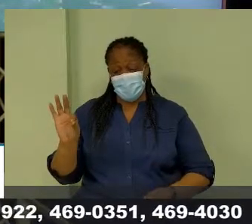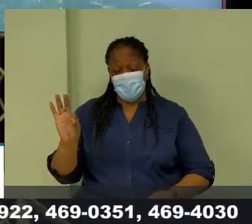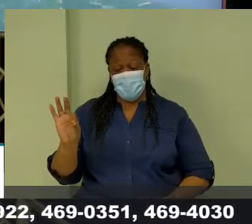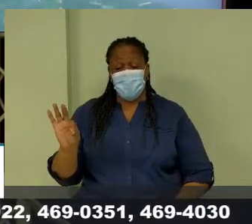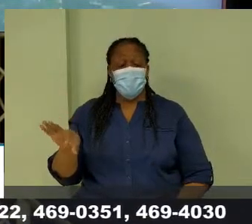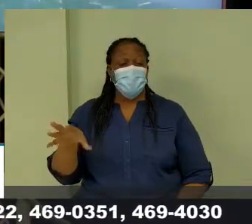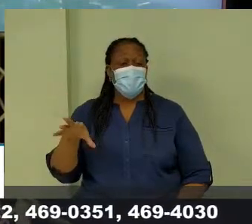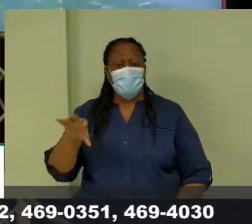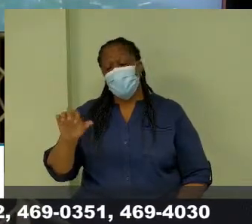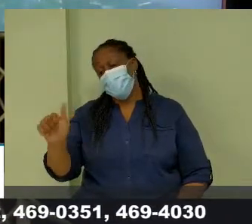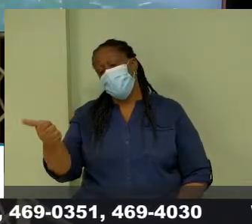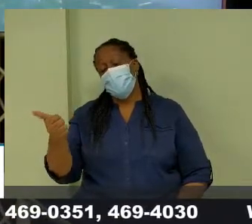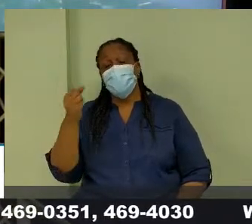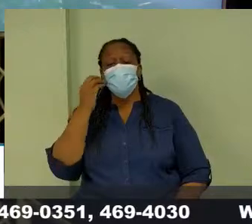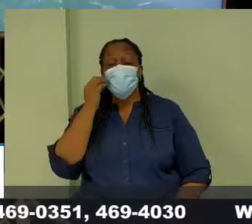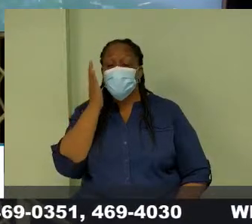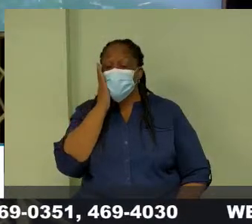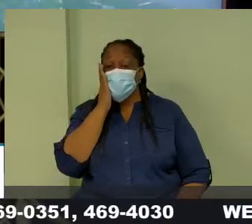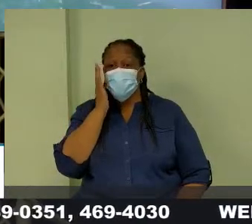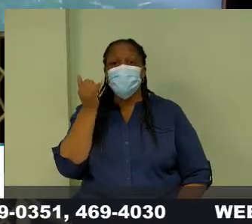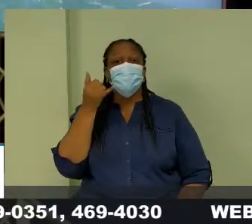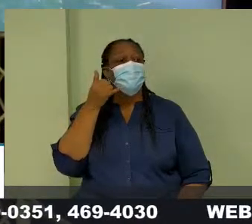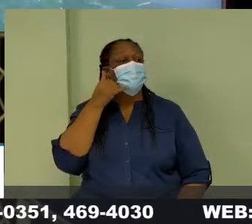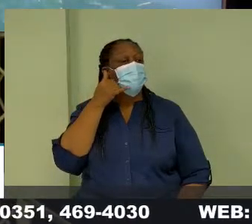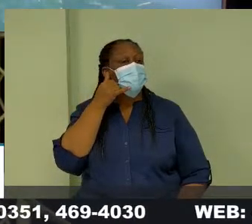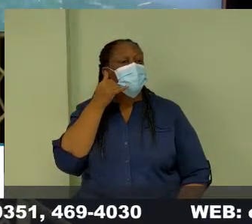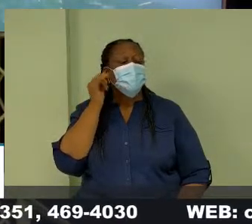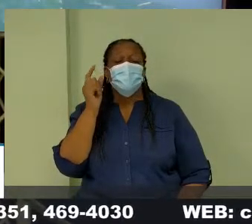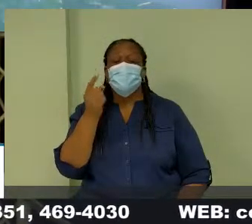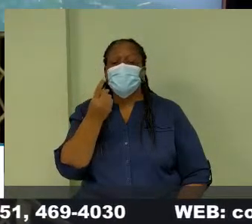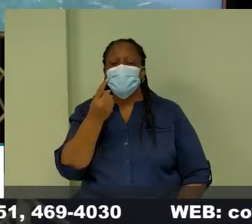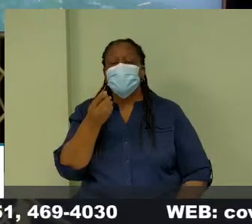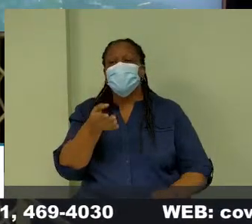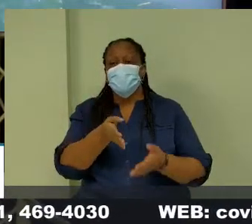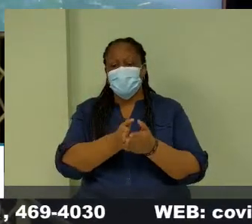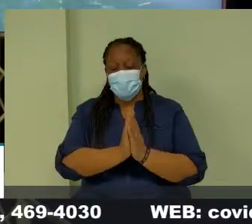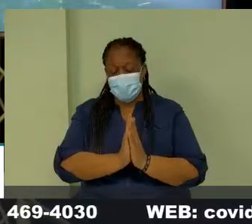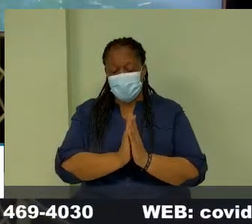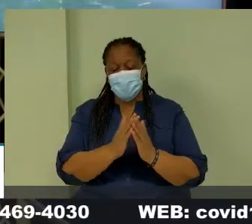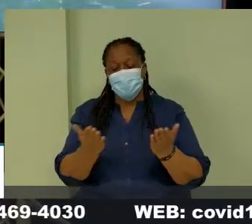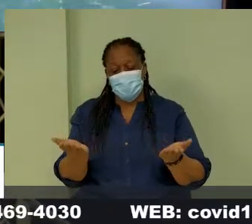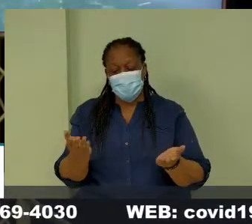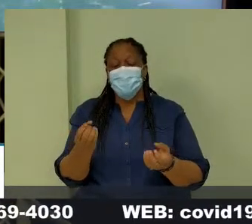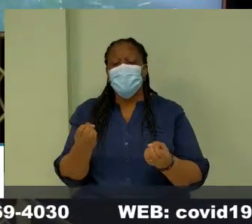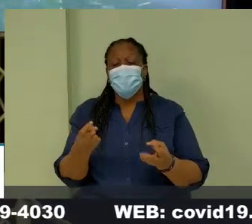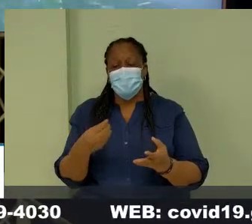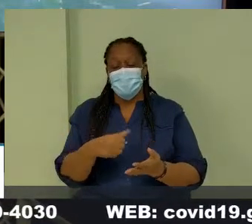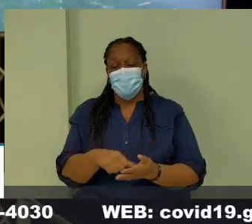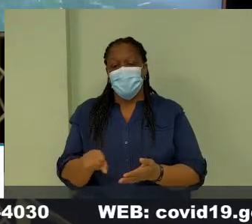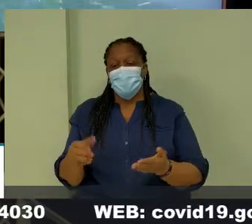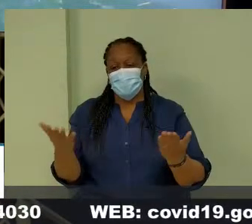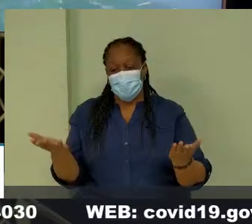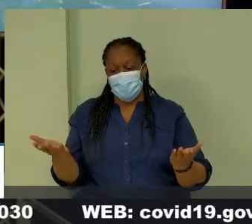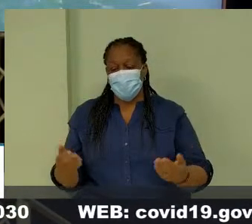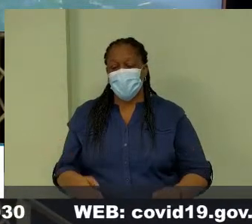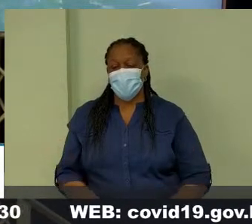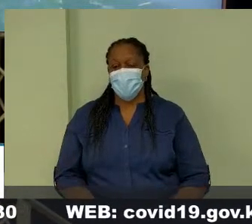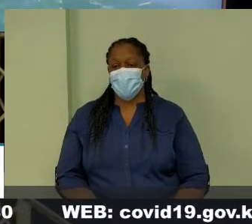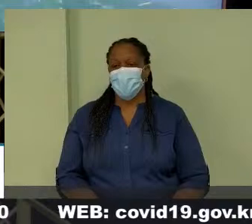Oali Beach Hotel, you call the front desk, make a reservation, and then you will be told the cost.